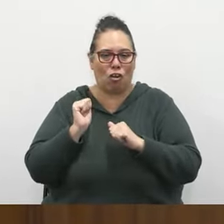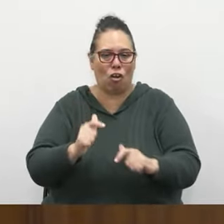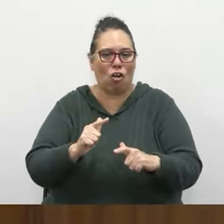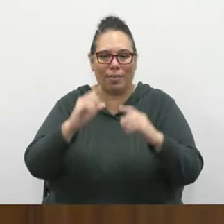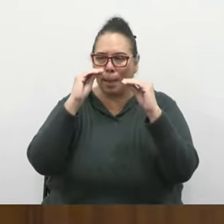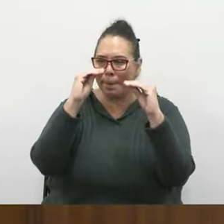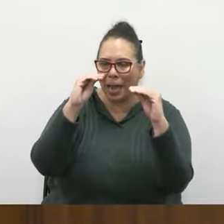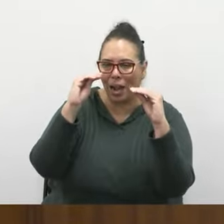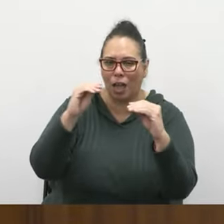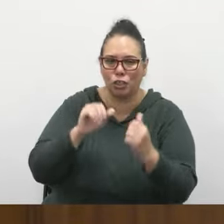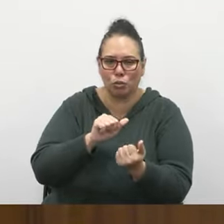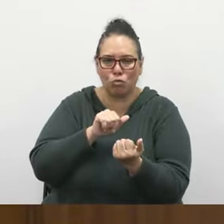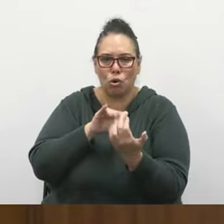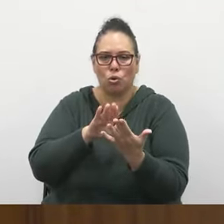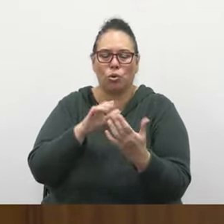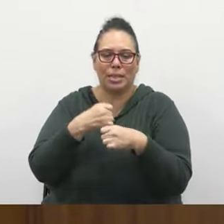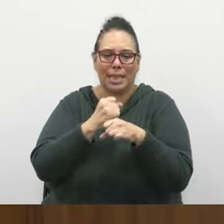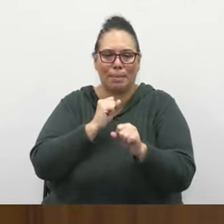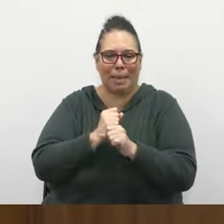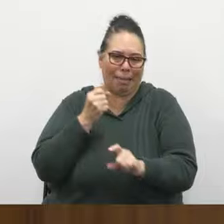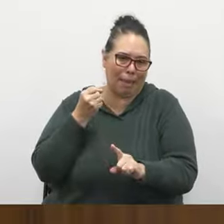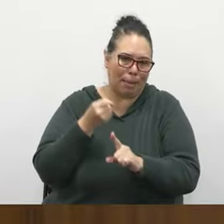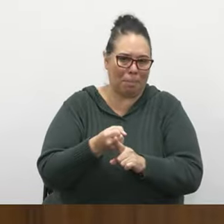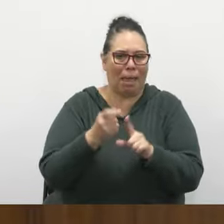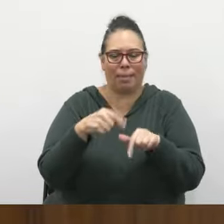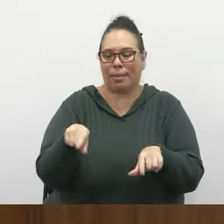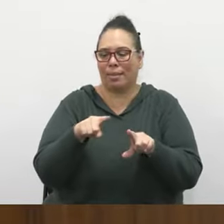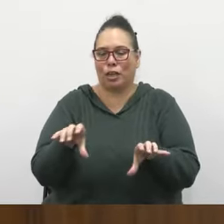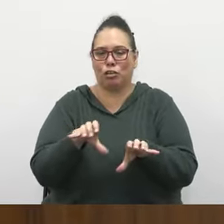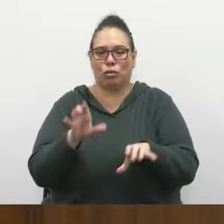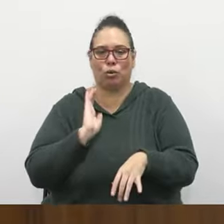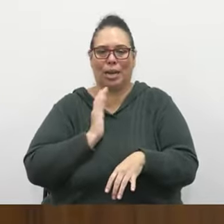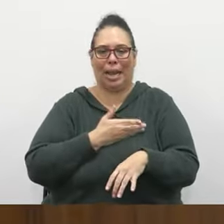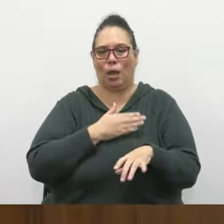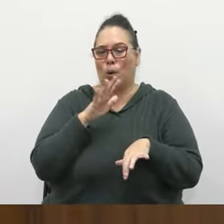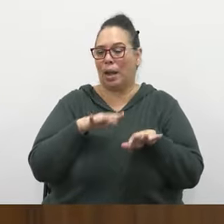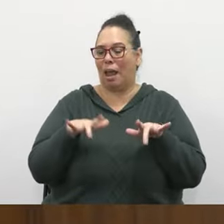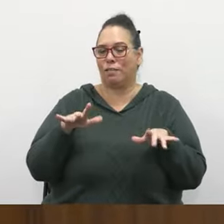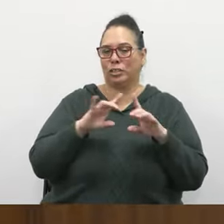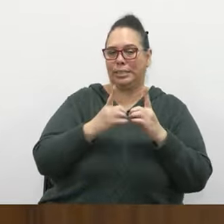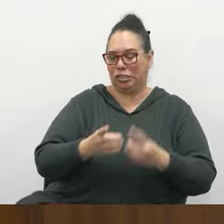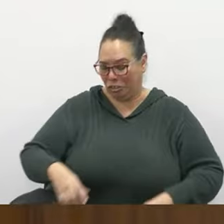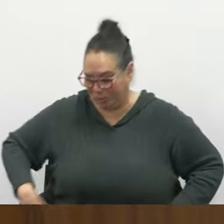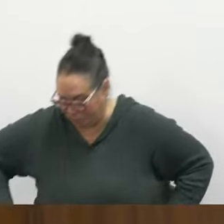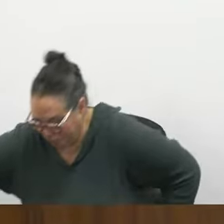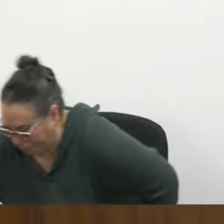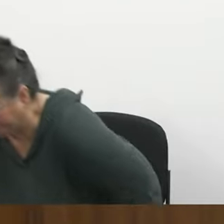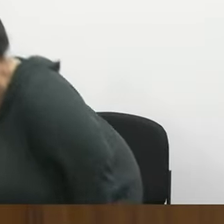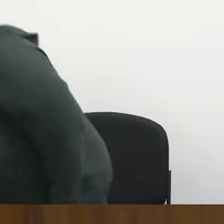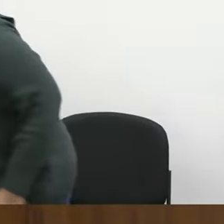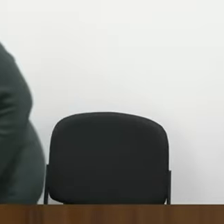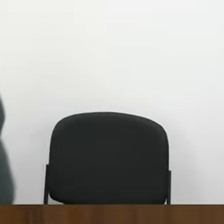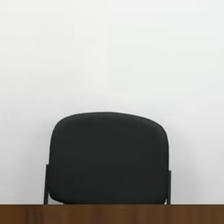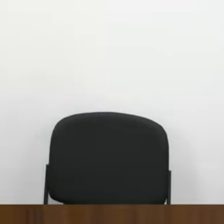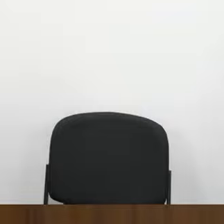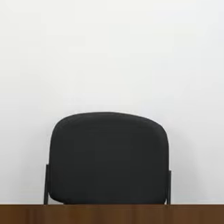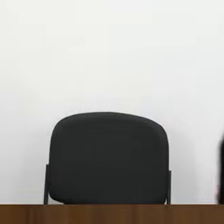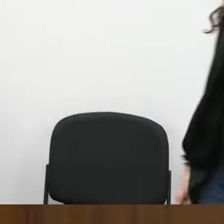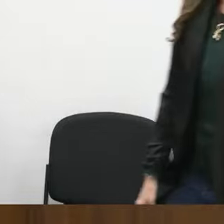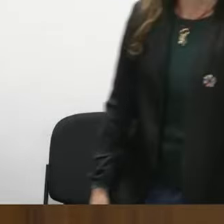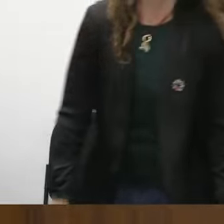pedagogical approaches that make the impact that they do in our diverse district. I'll end